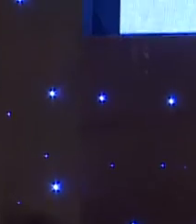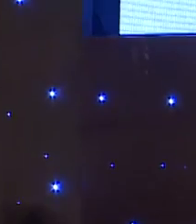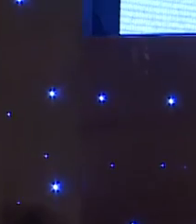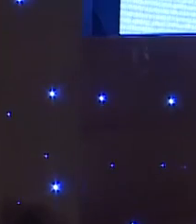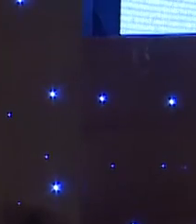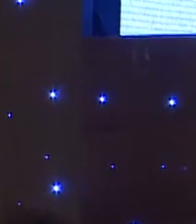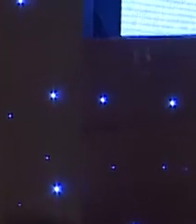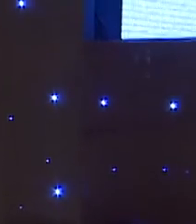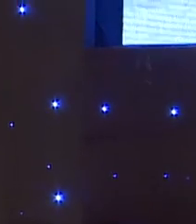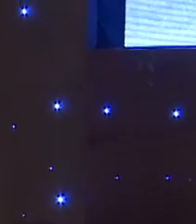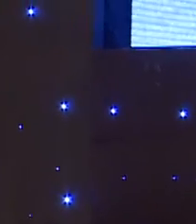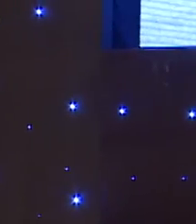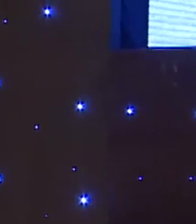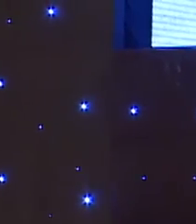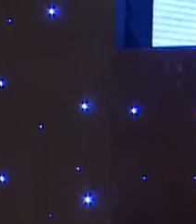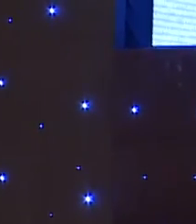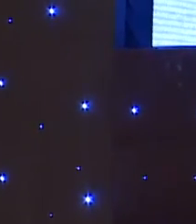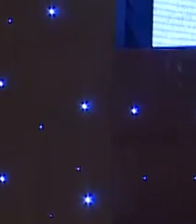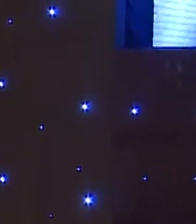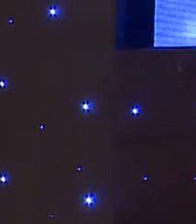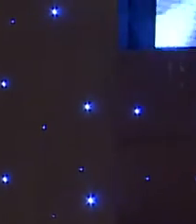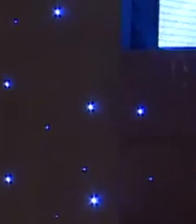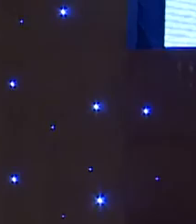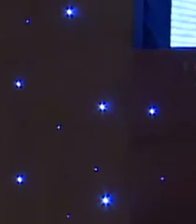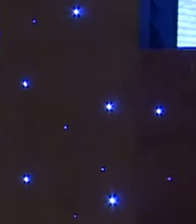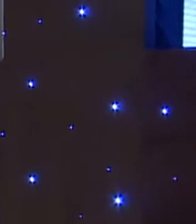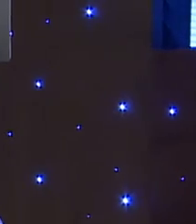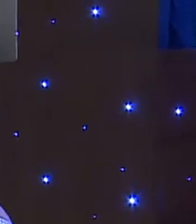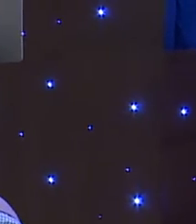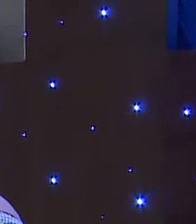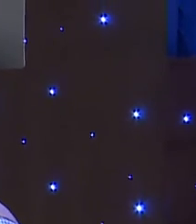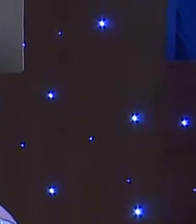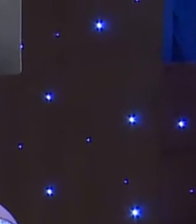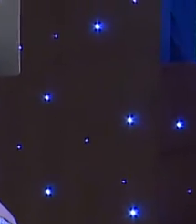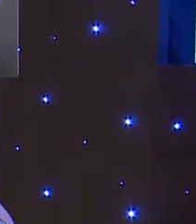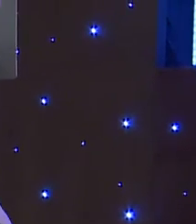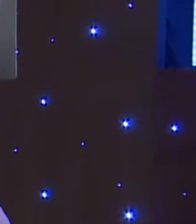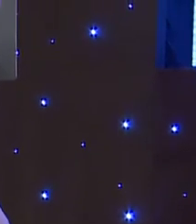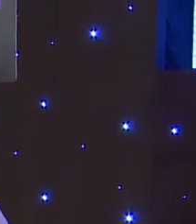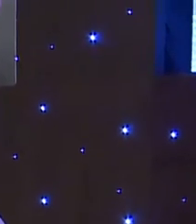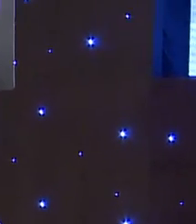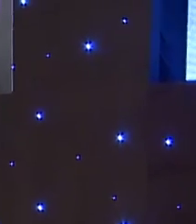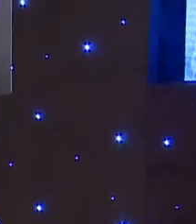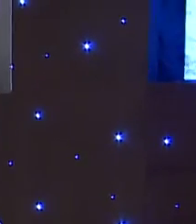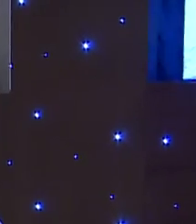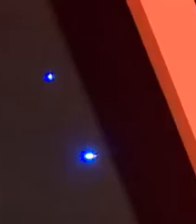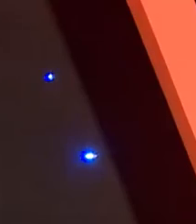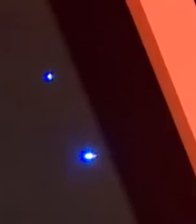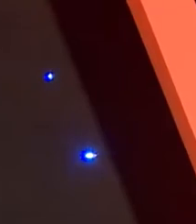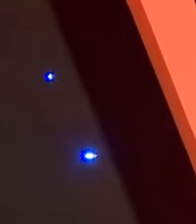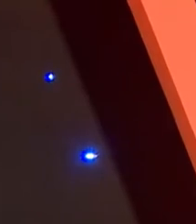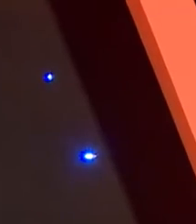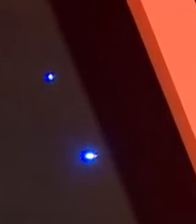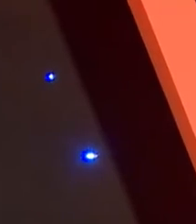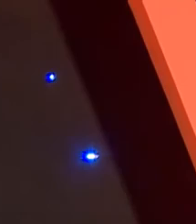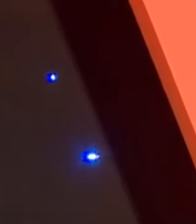Thank you once again, all of you, for your wonderful thoughts. In fact, there's one thought which strikes me a lot. Vijay Raghavan